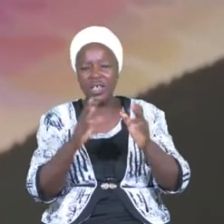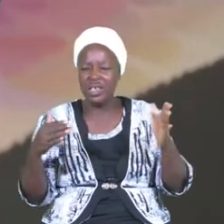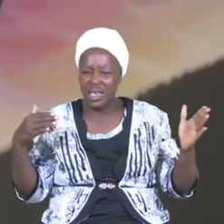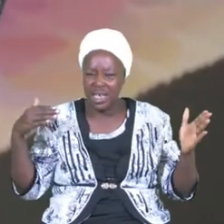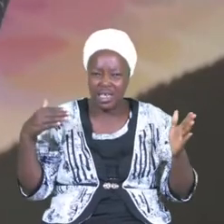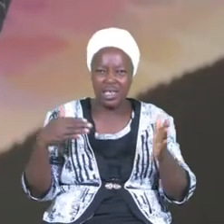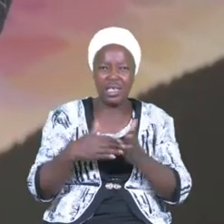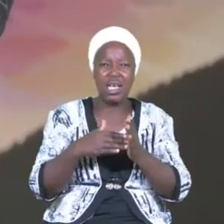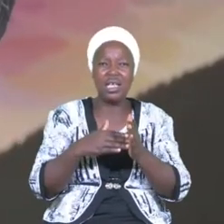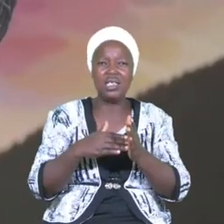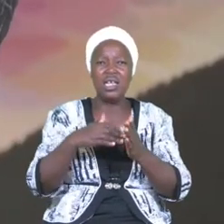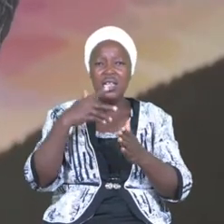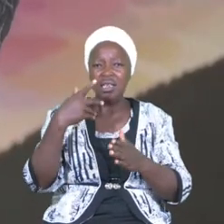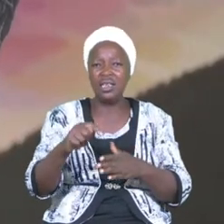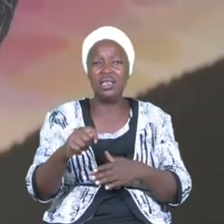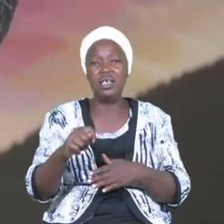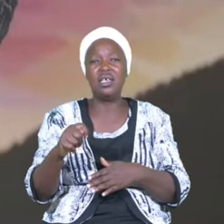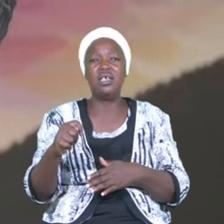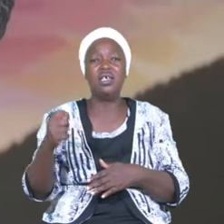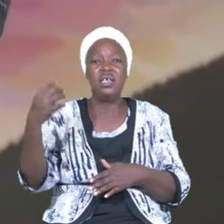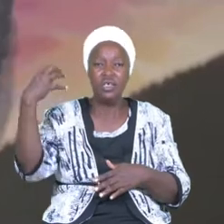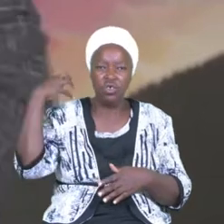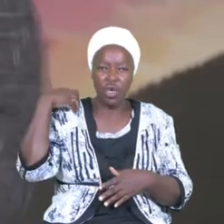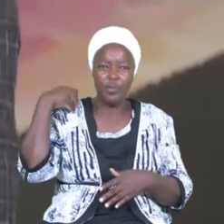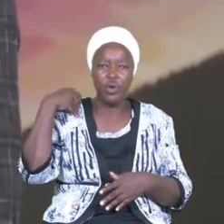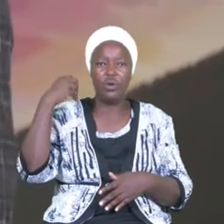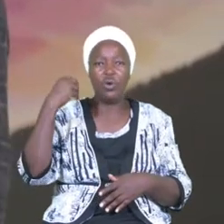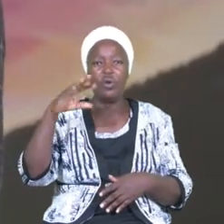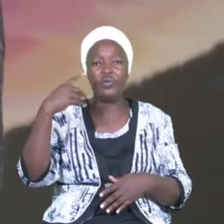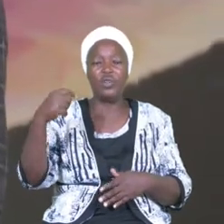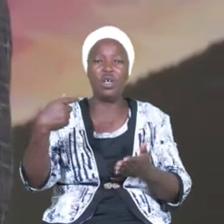the champion of the gospel team,